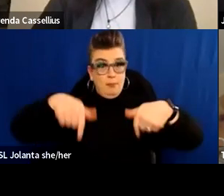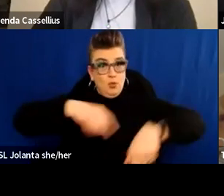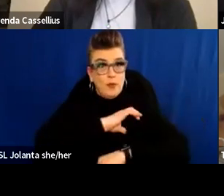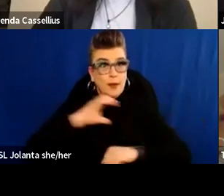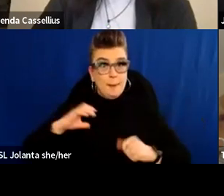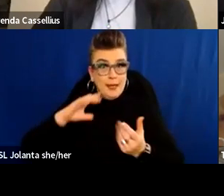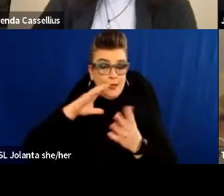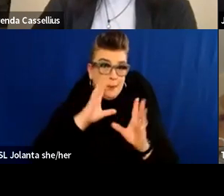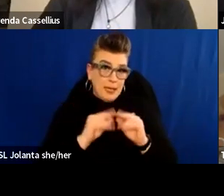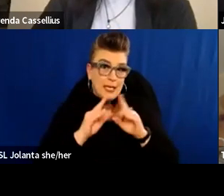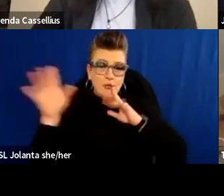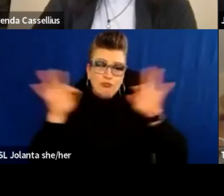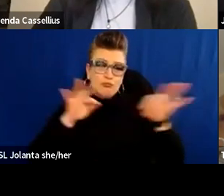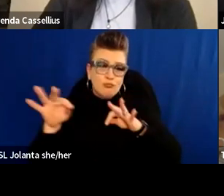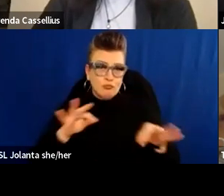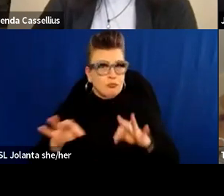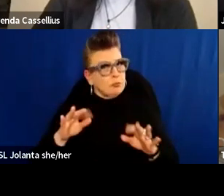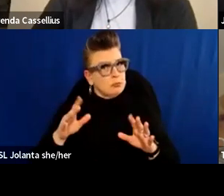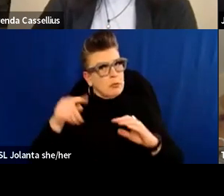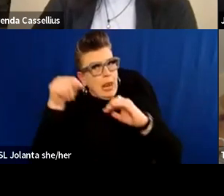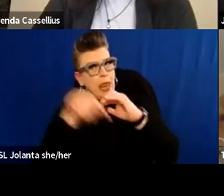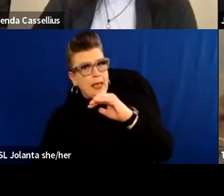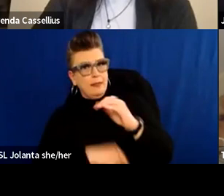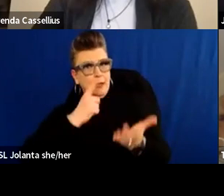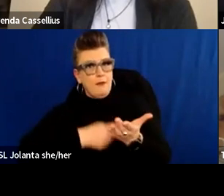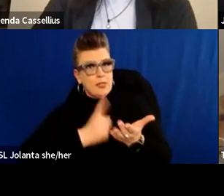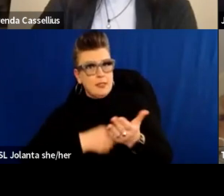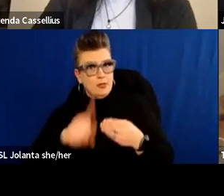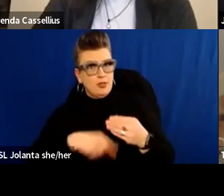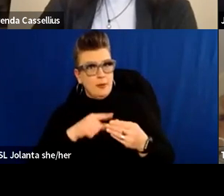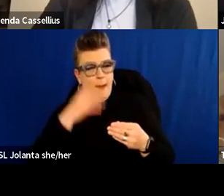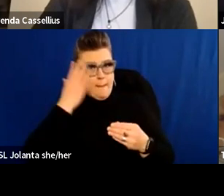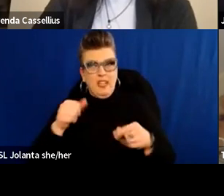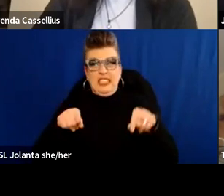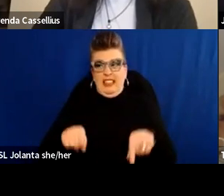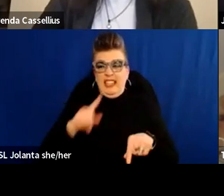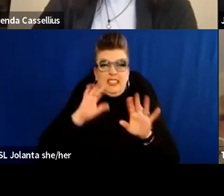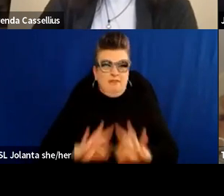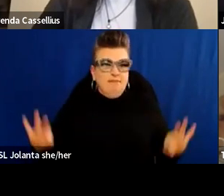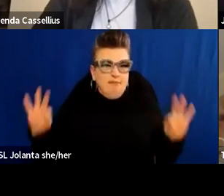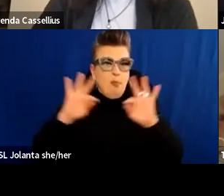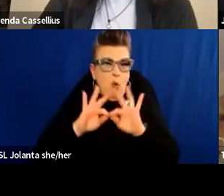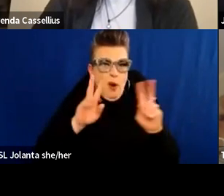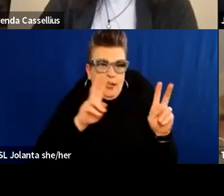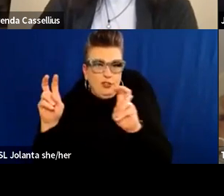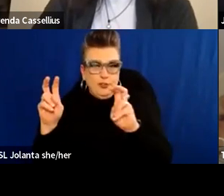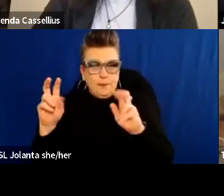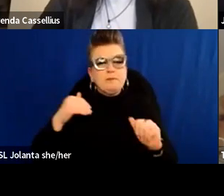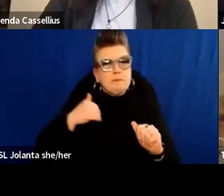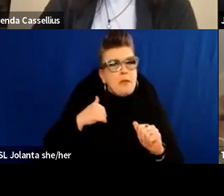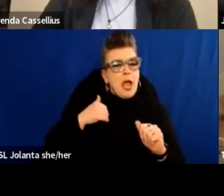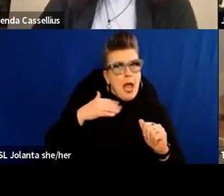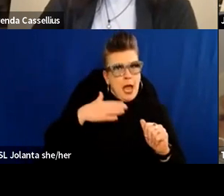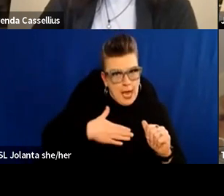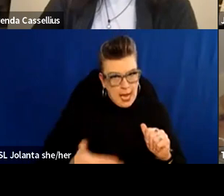really have a lengthy discussion on this specific issue because it's a it's a really important one and i acknowledge that it will